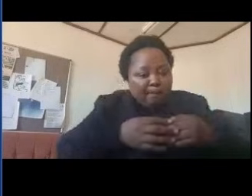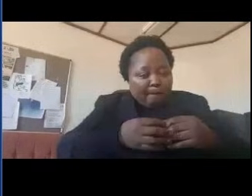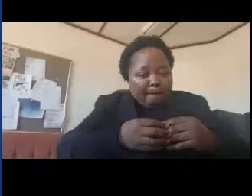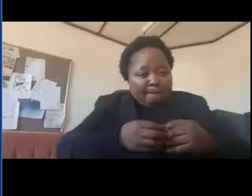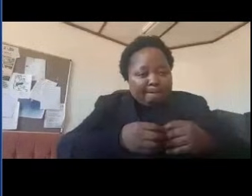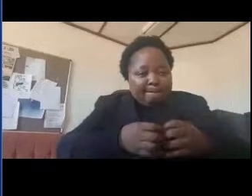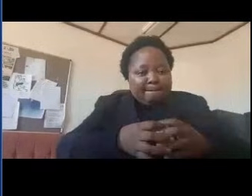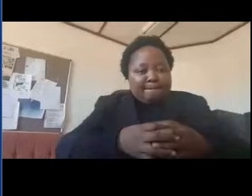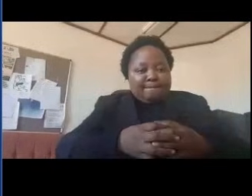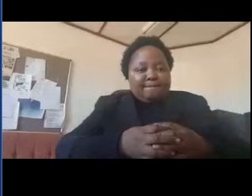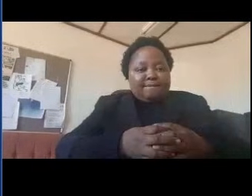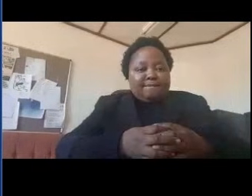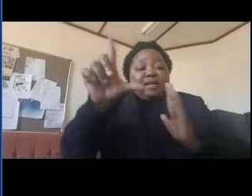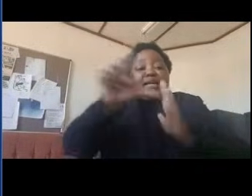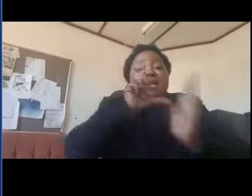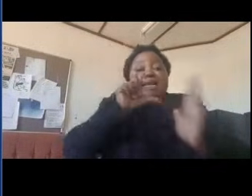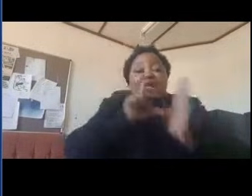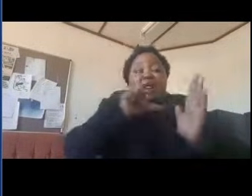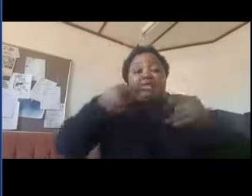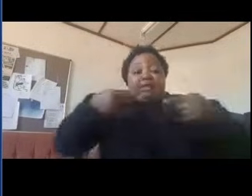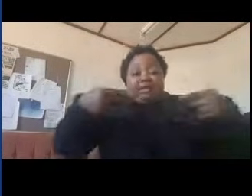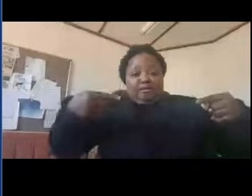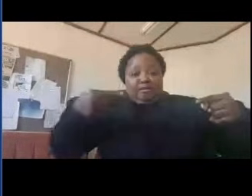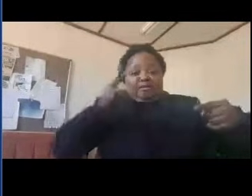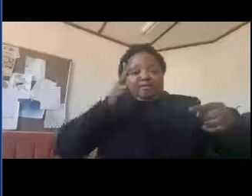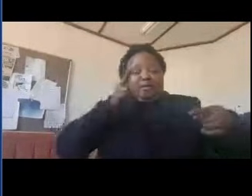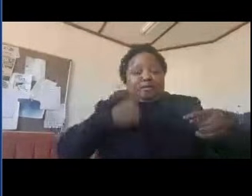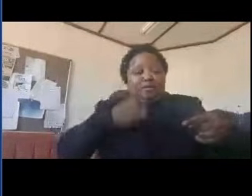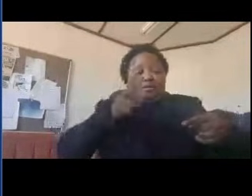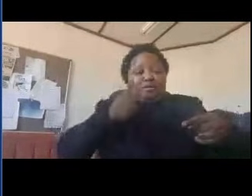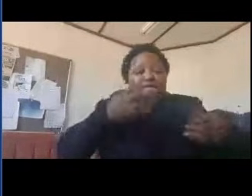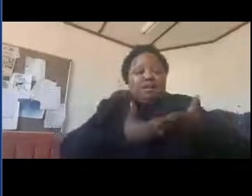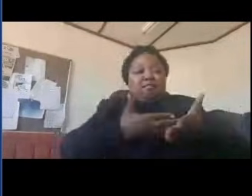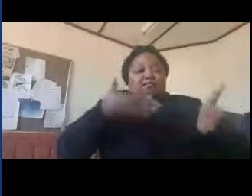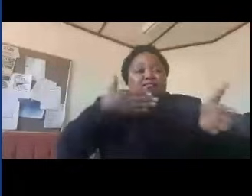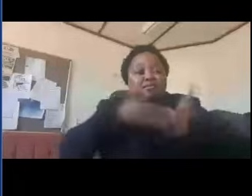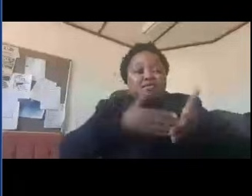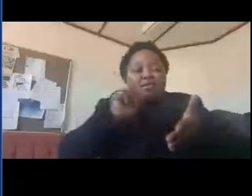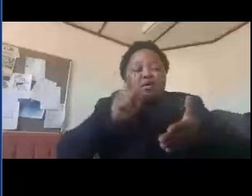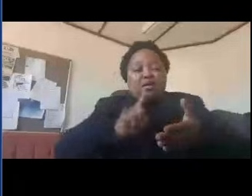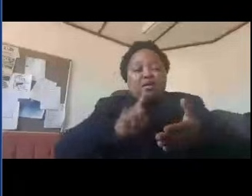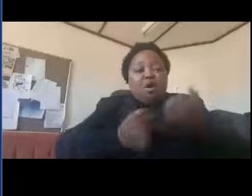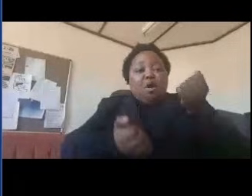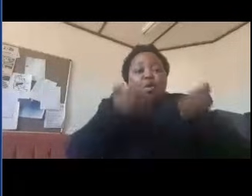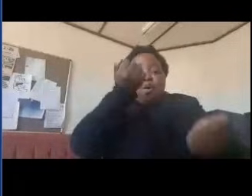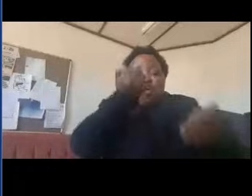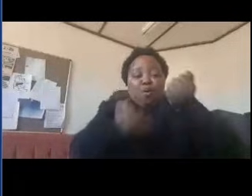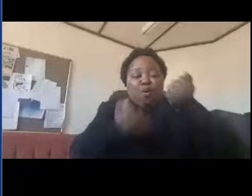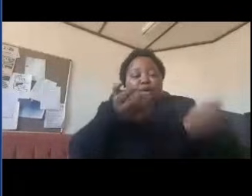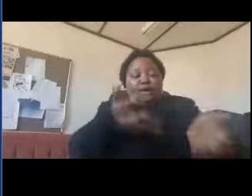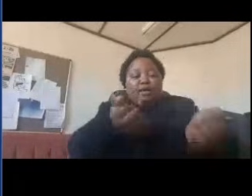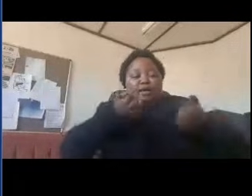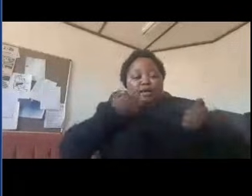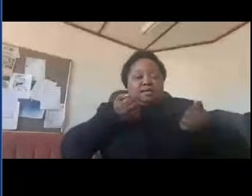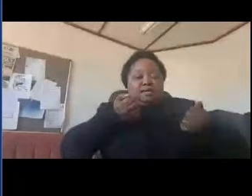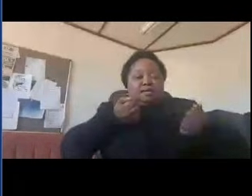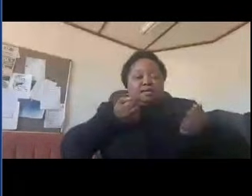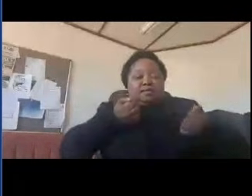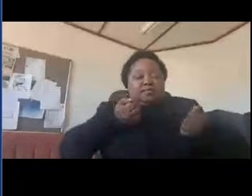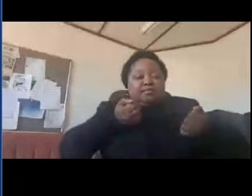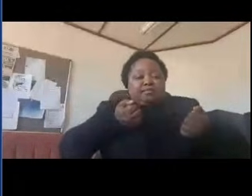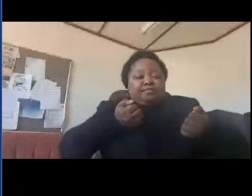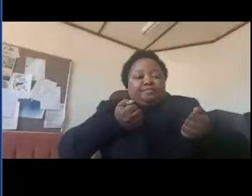Legal gap prevents cases from reaching the overburdened already legal systems. The shelter